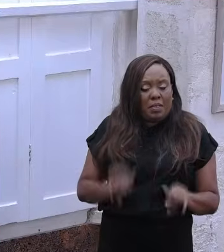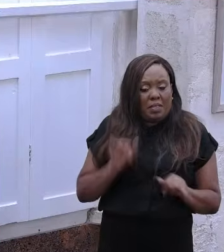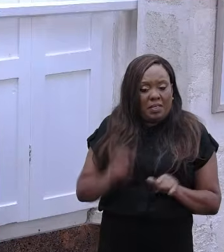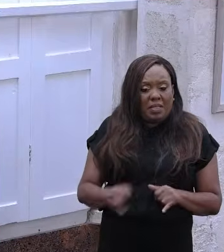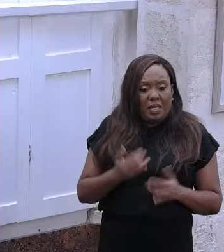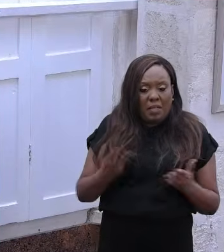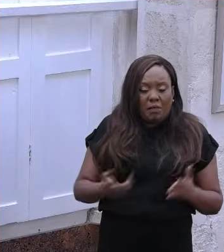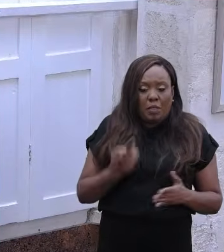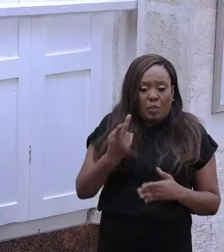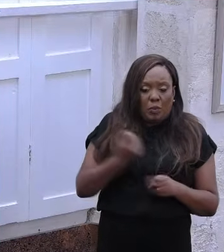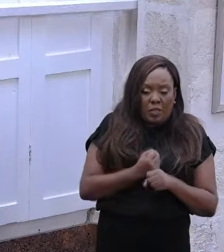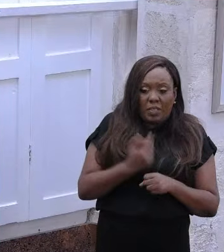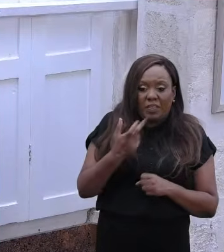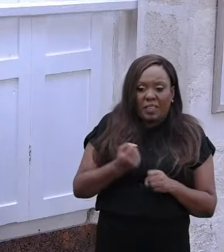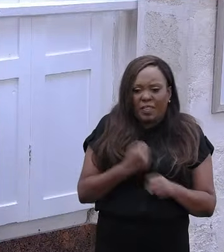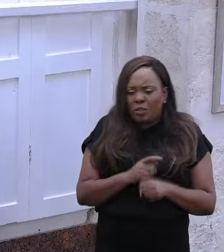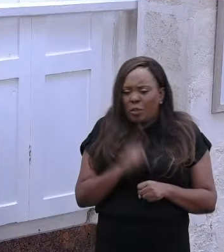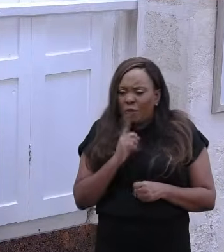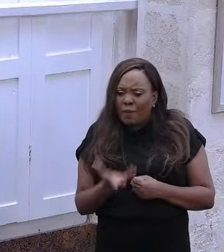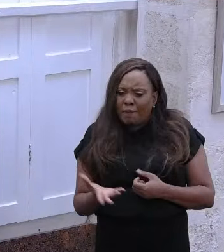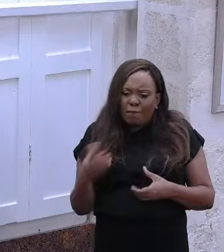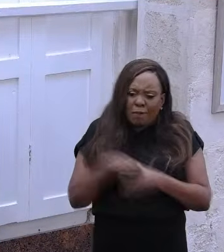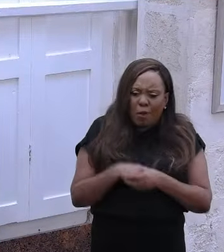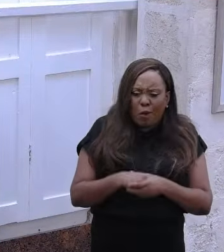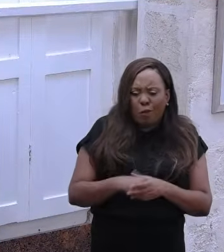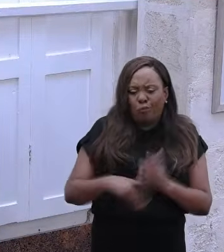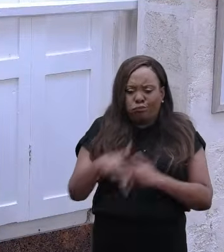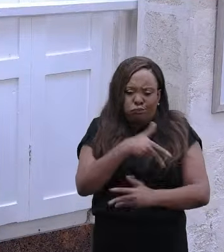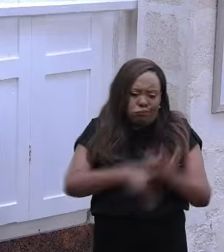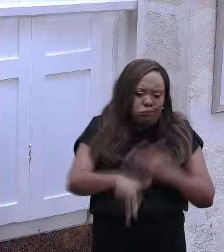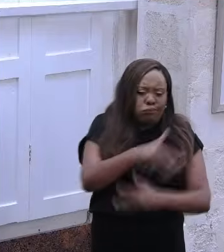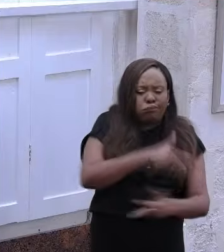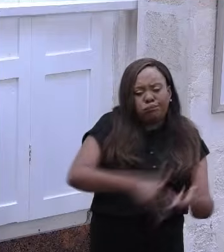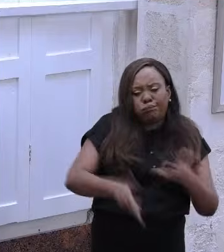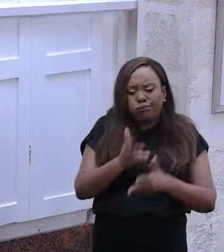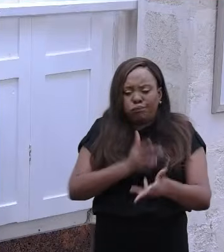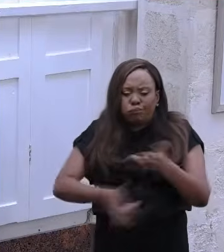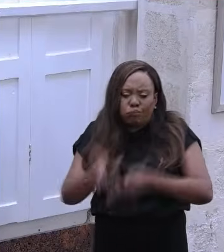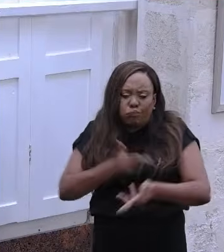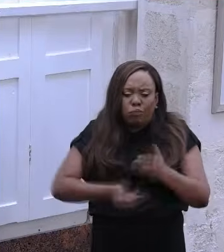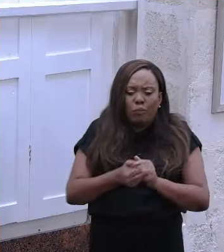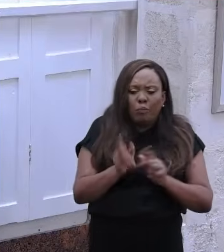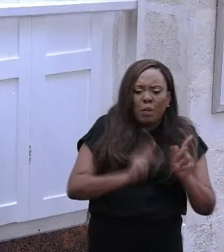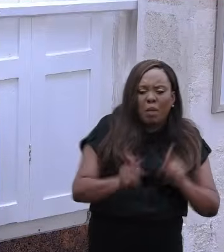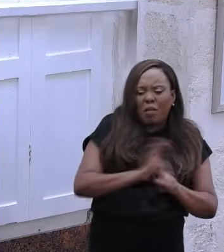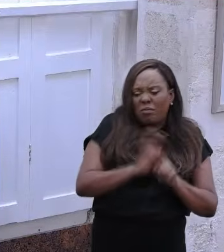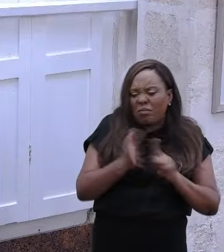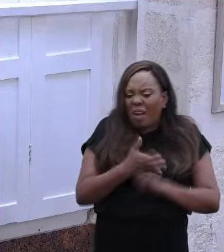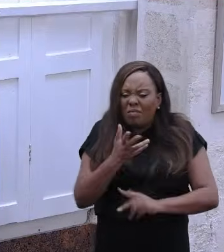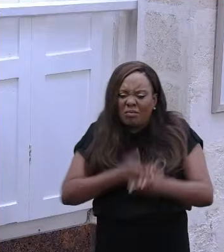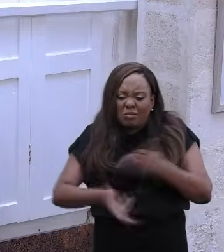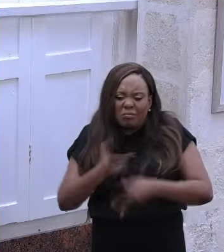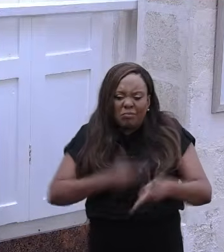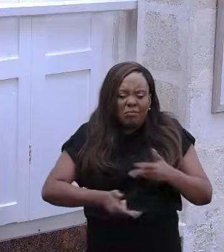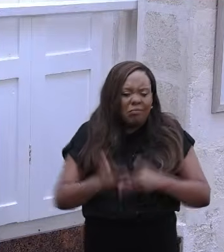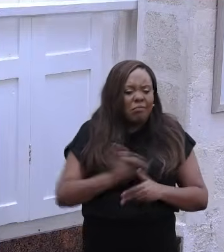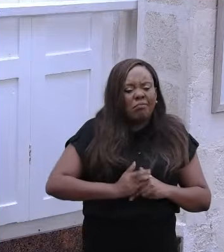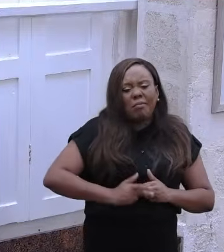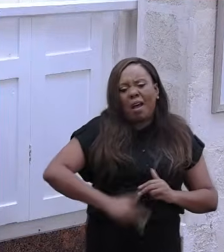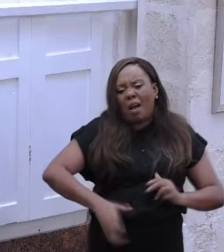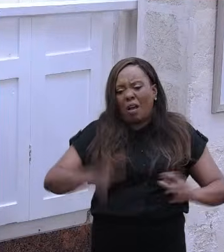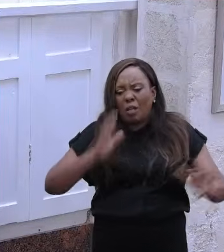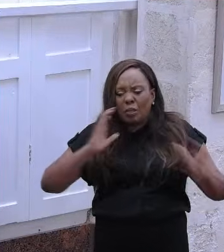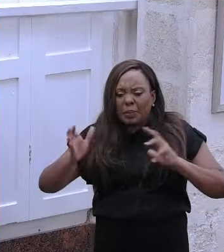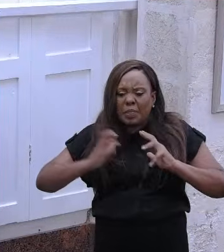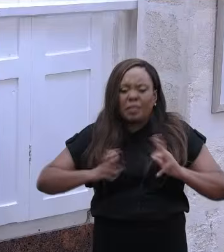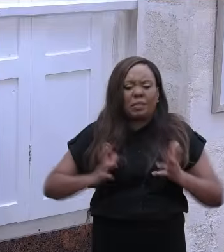is immersed in the society, who is doing things, who is not only investing but into the culture and into the society and contributing and